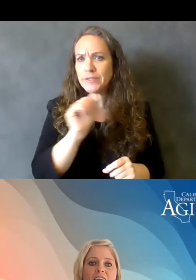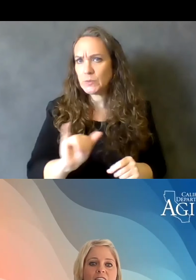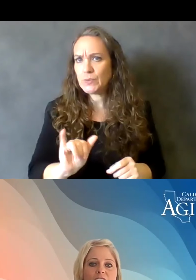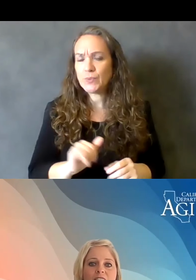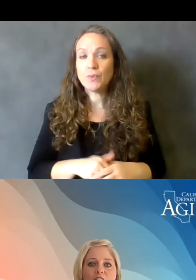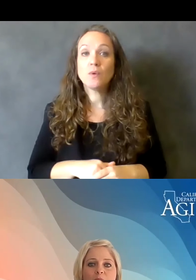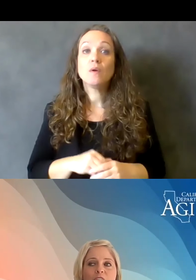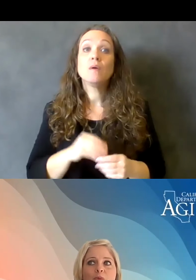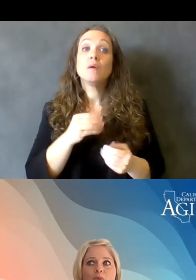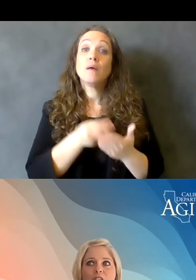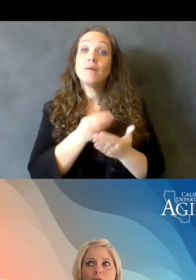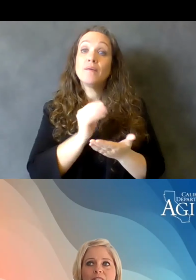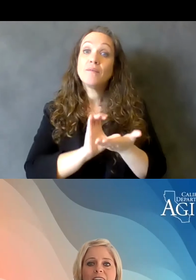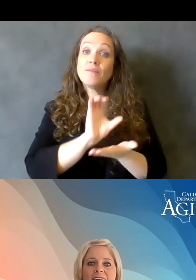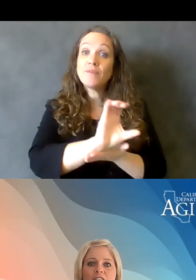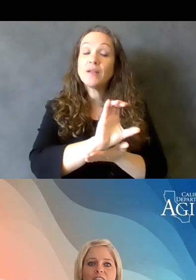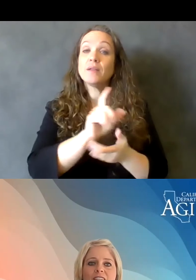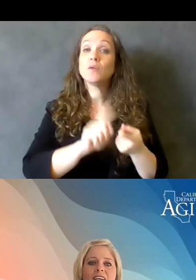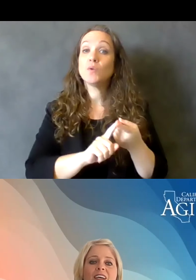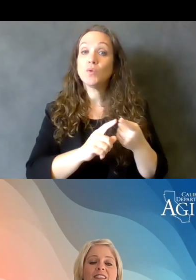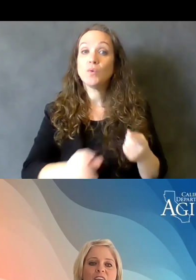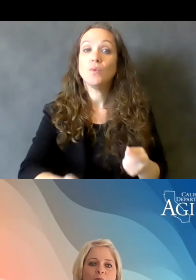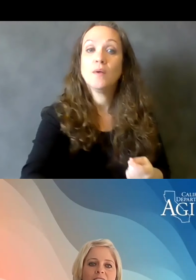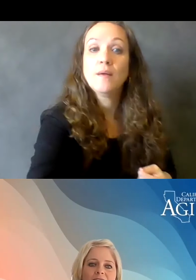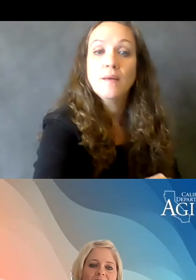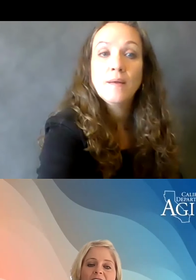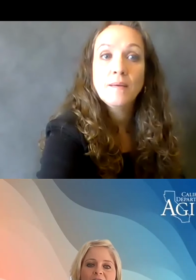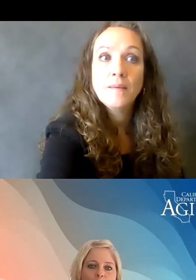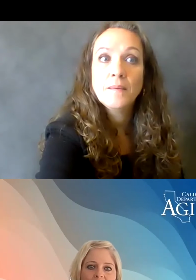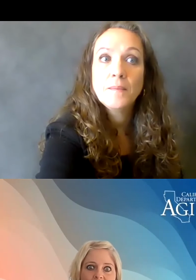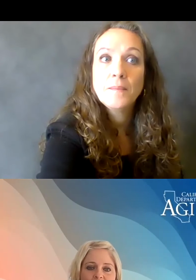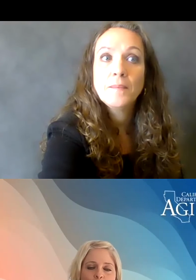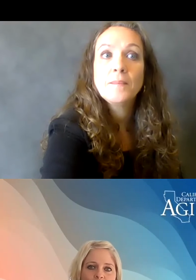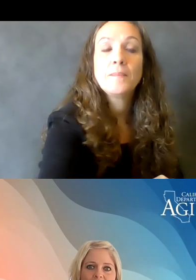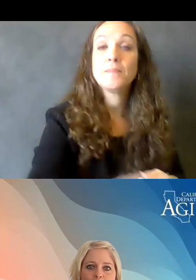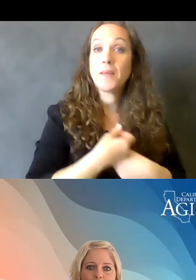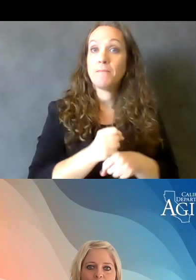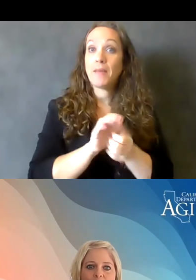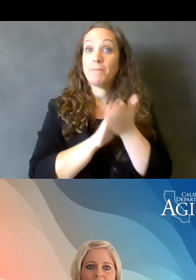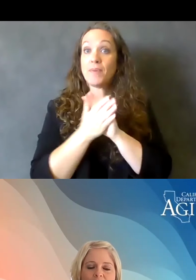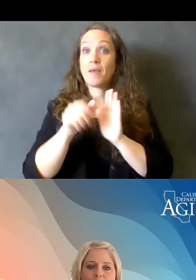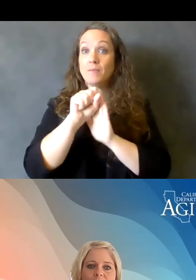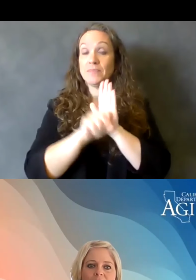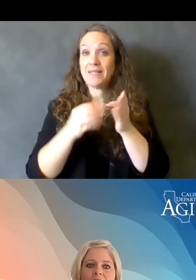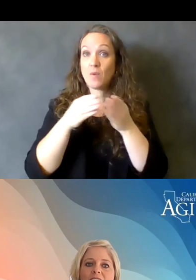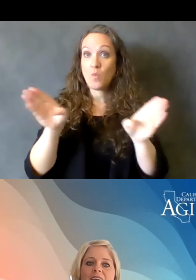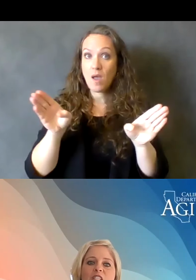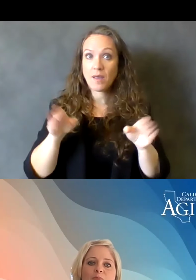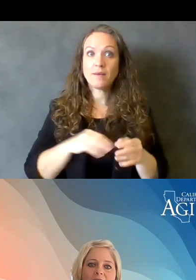take the Aging and Disability Resource Connection statewide, a comprehensive and coordinated approach to